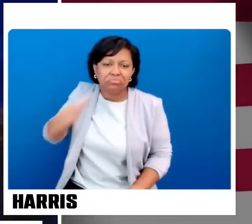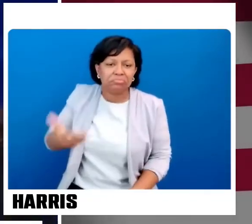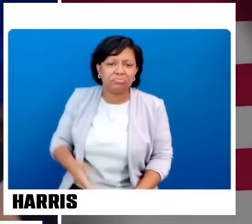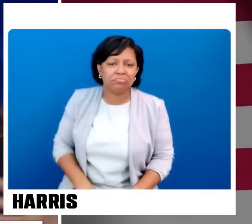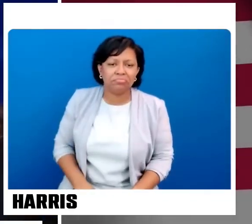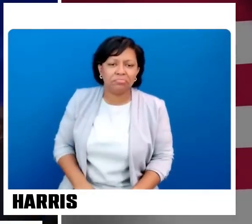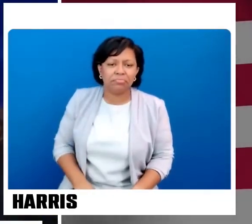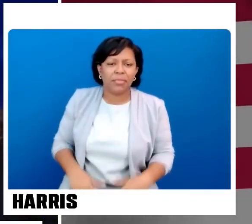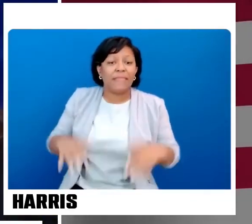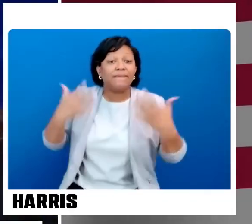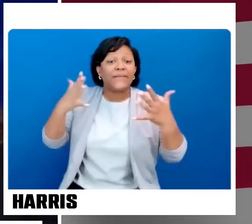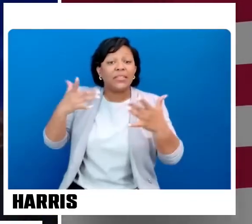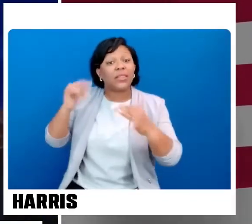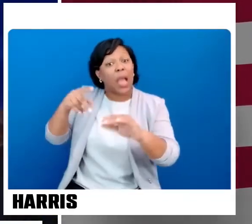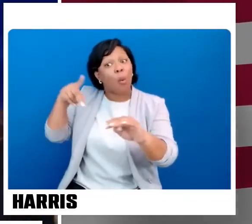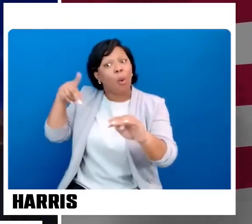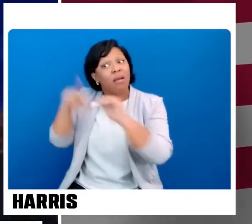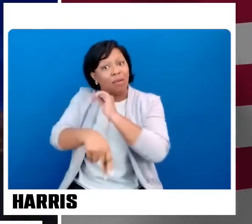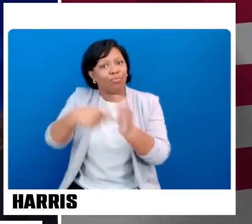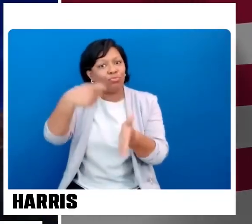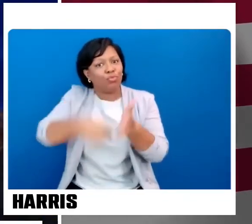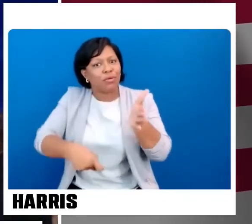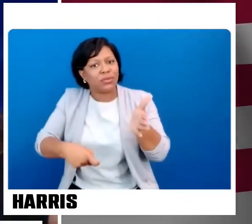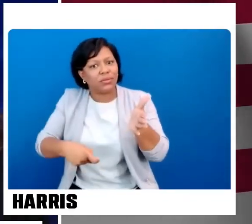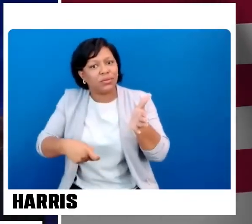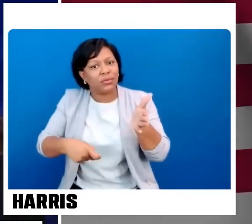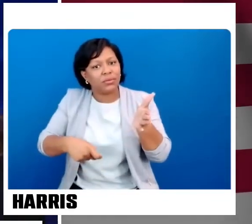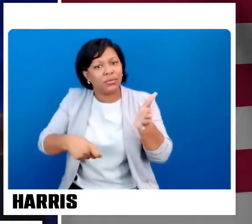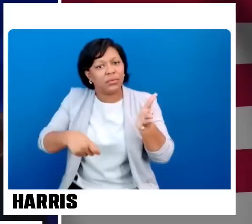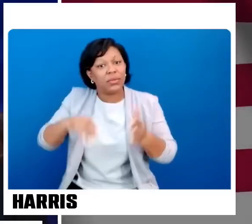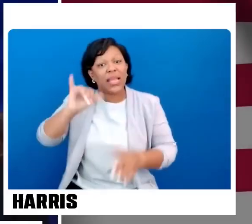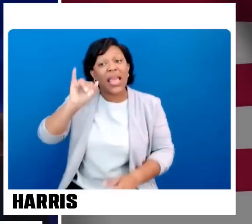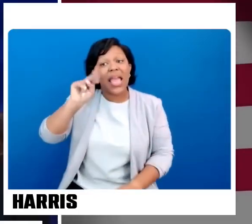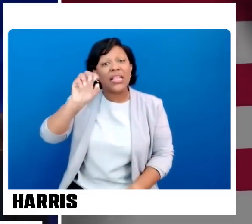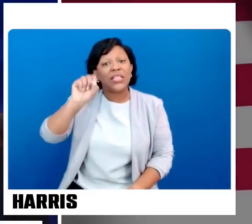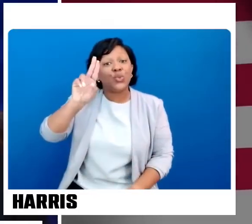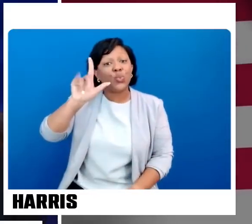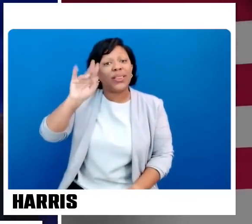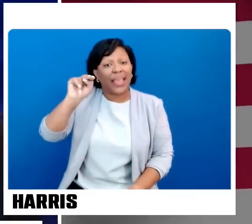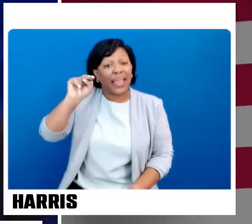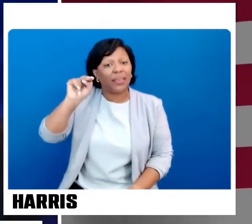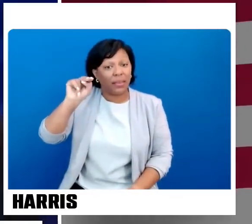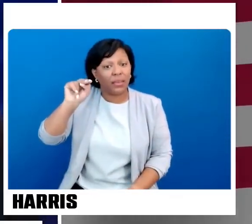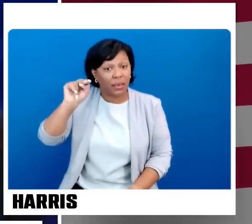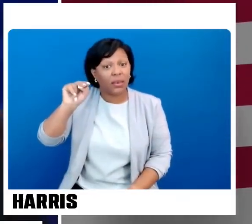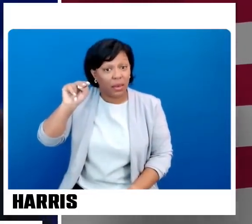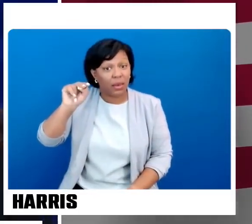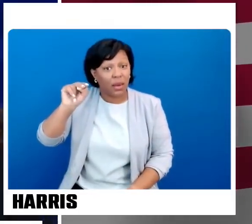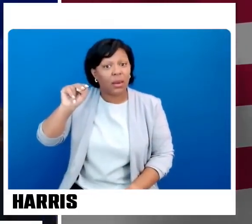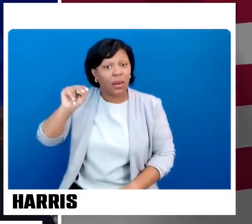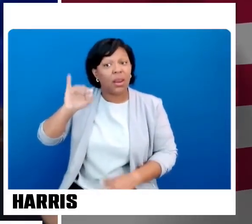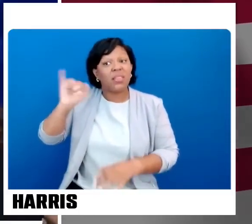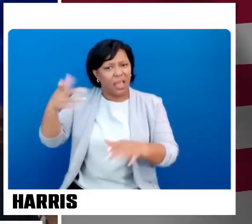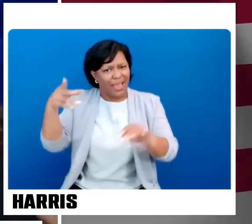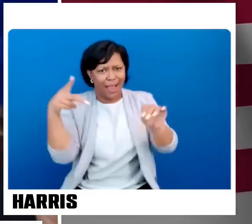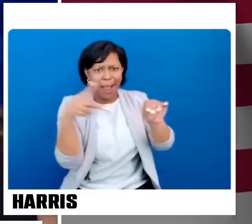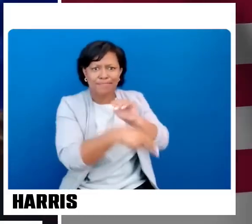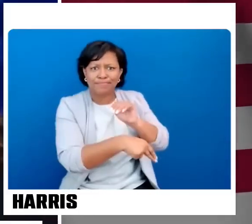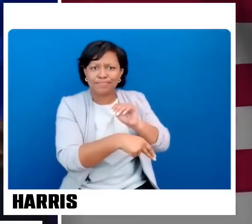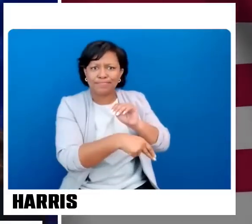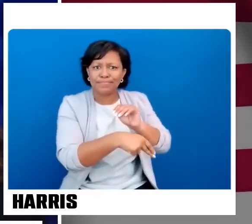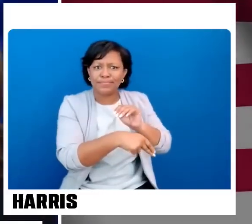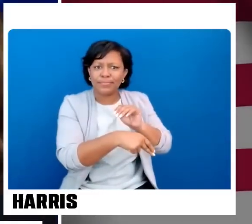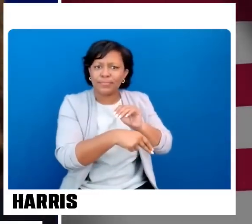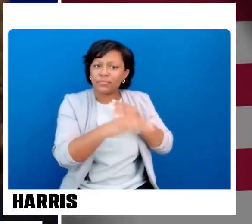been vice president, we have capped the cost of prescription medication for seniors at $2,000 a year. And when I am president, we will do that for